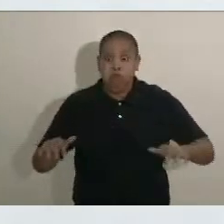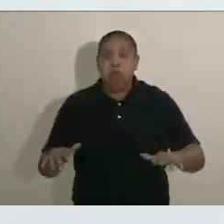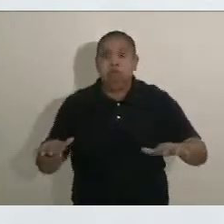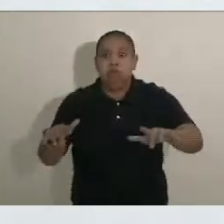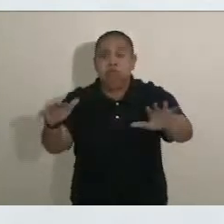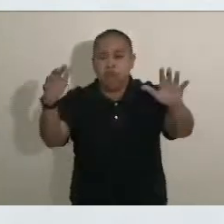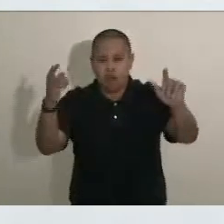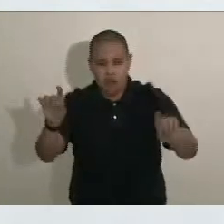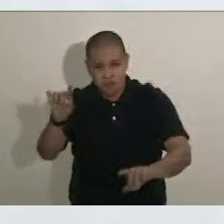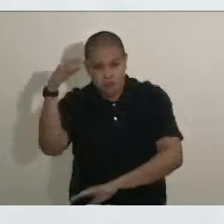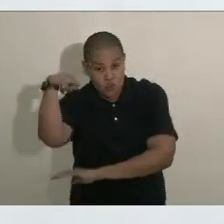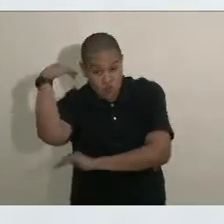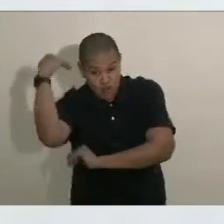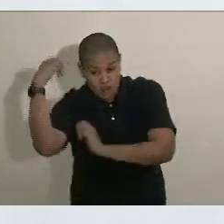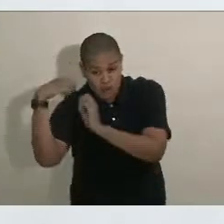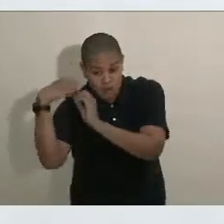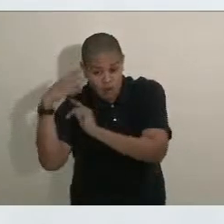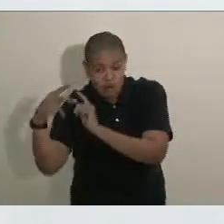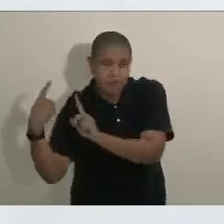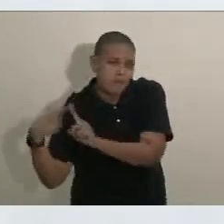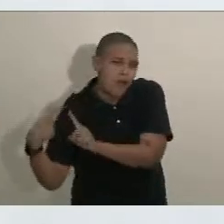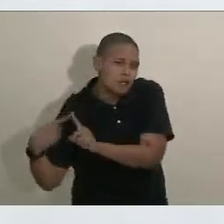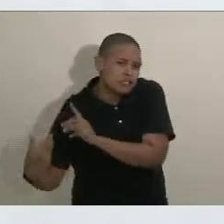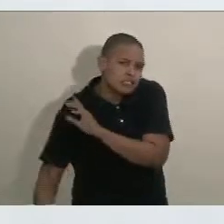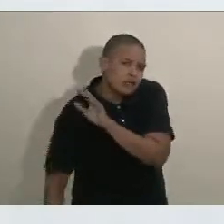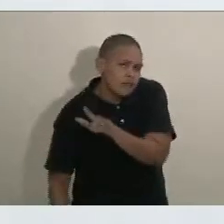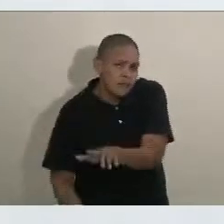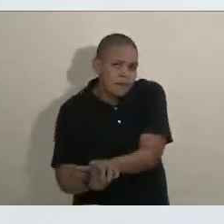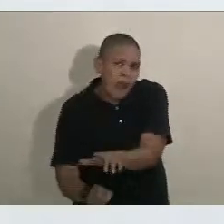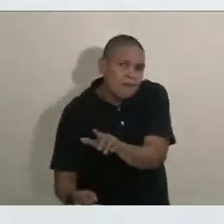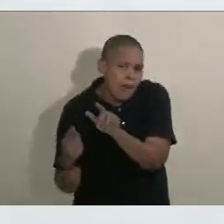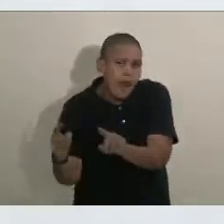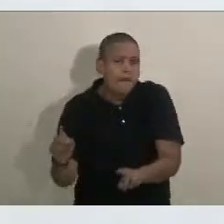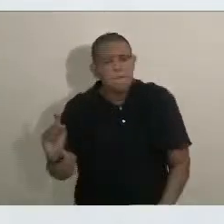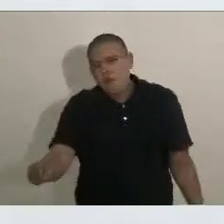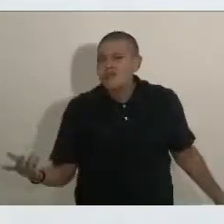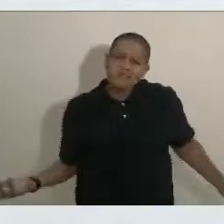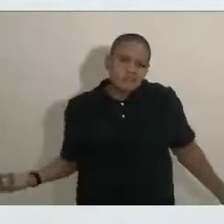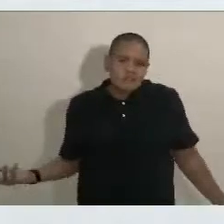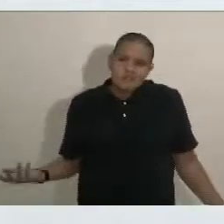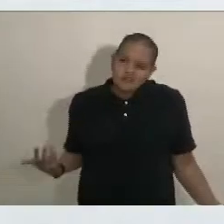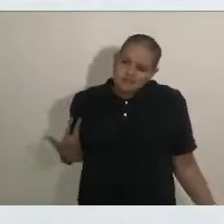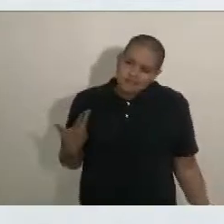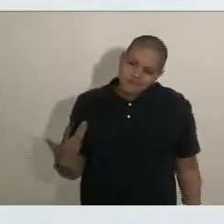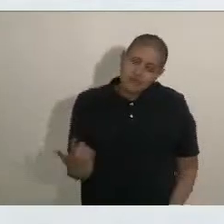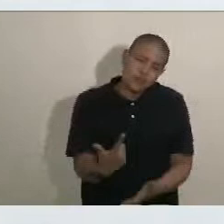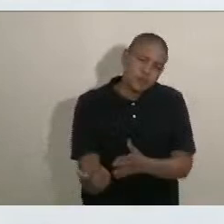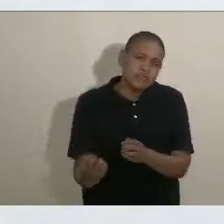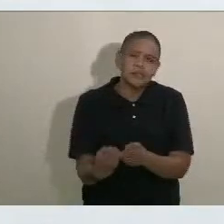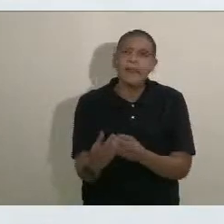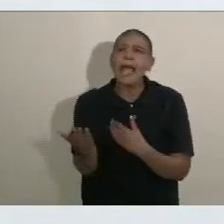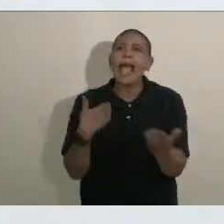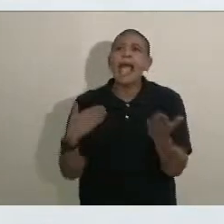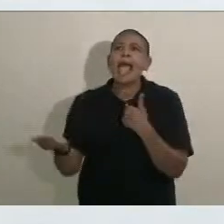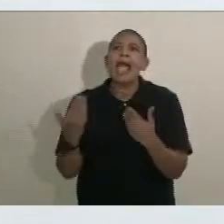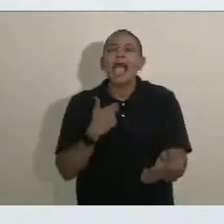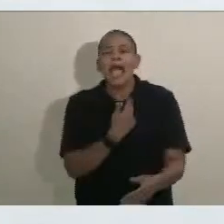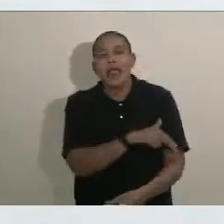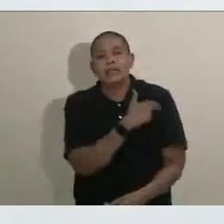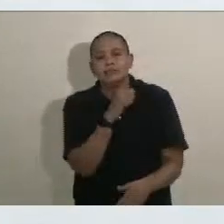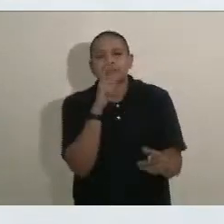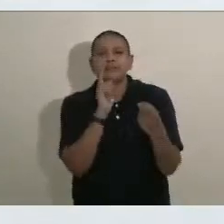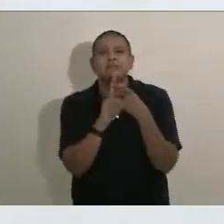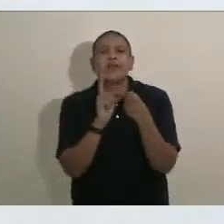more persons are going to be positive or are positive in the coming weeks. But the